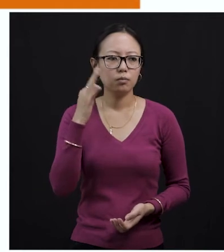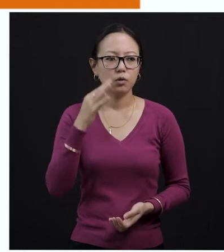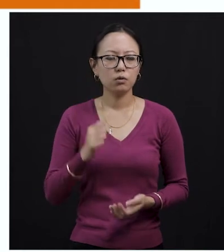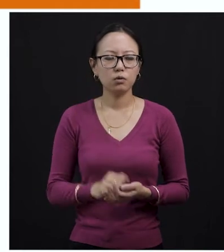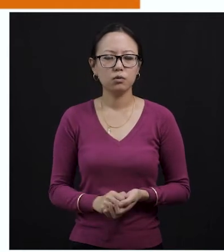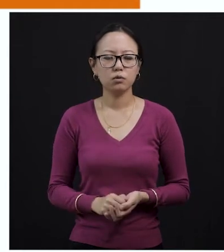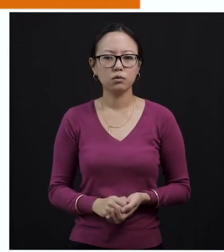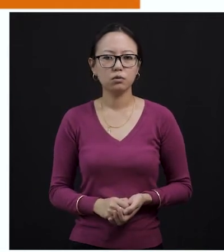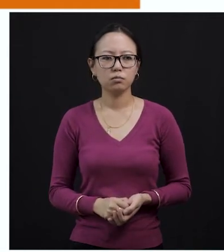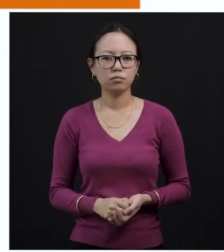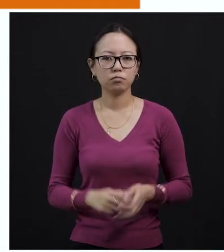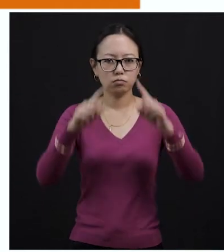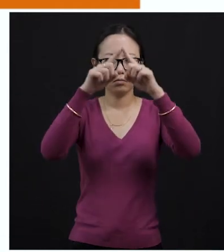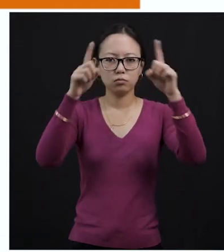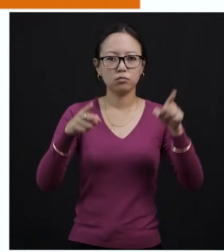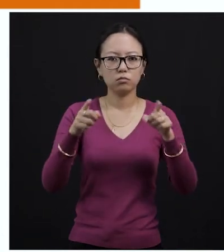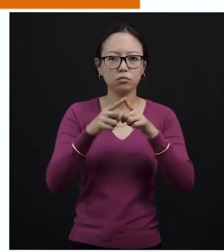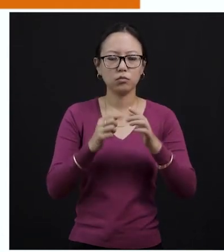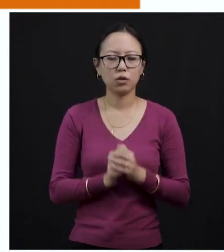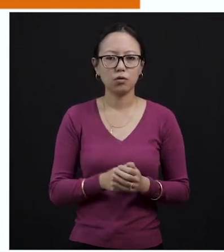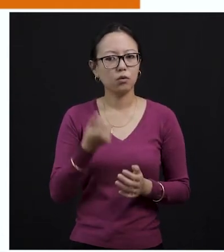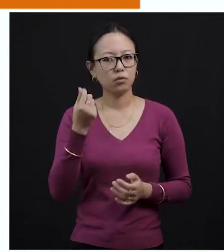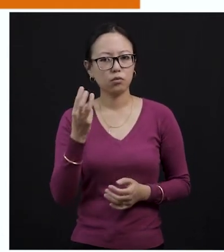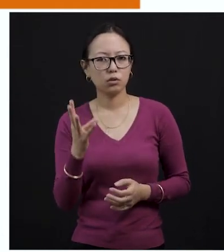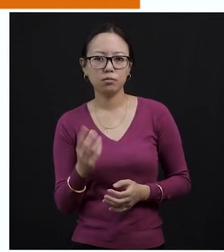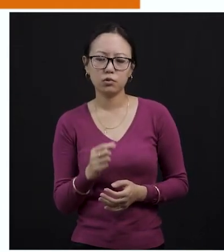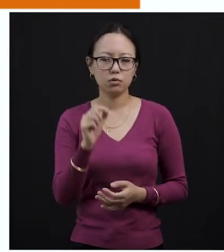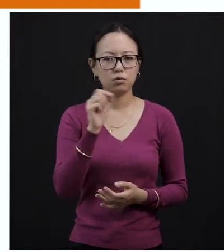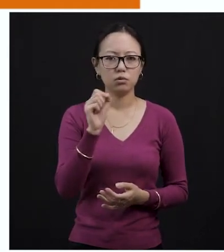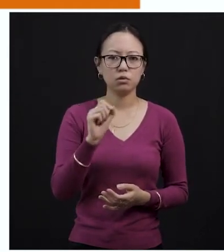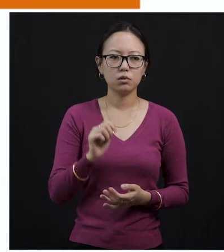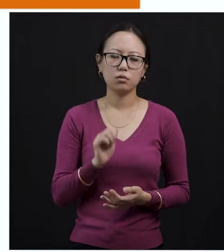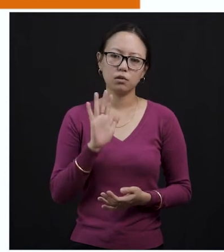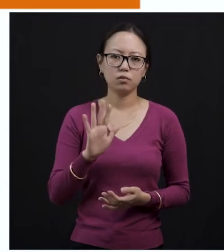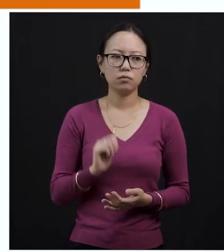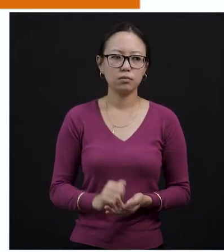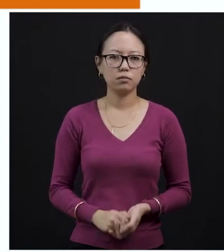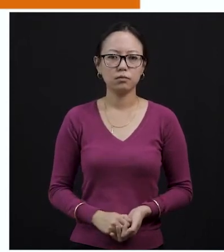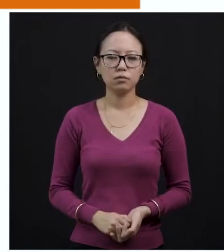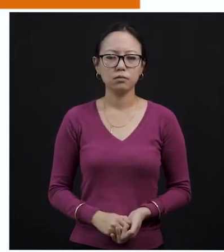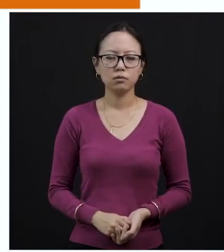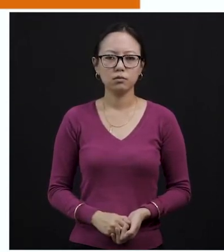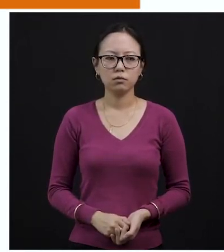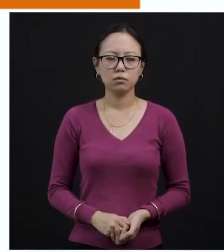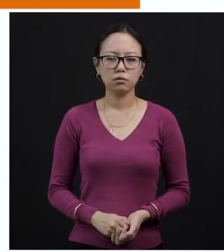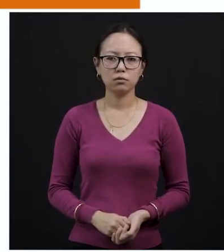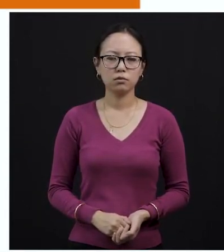find different numerals are given here. All right. So what we have to do is we have